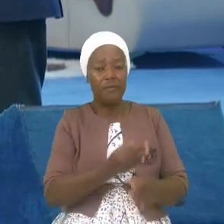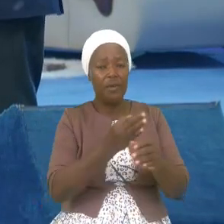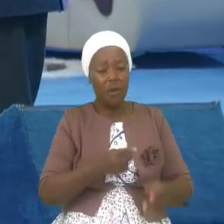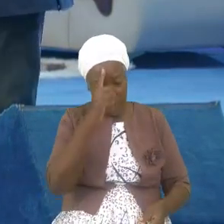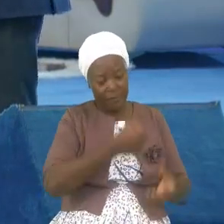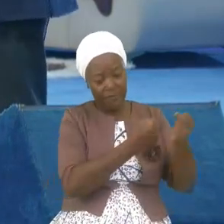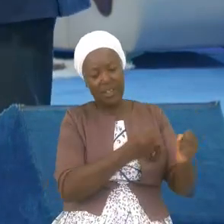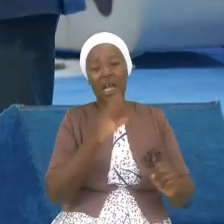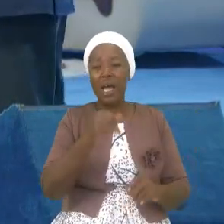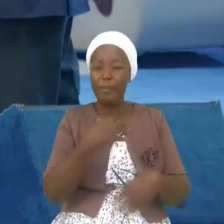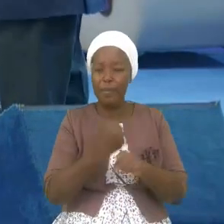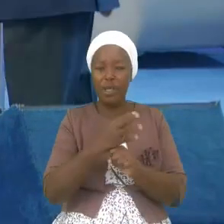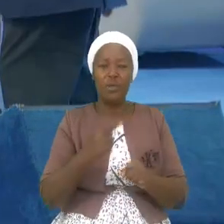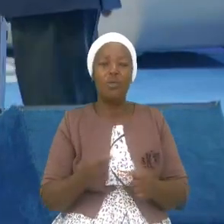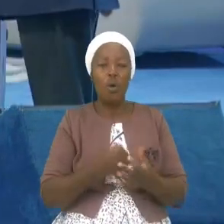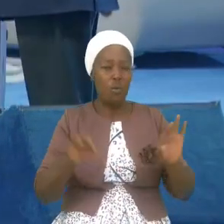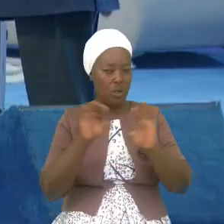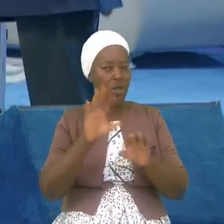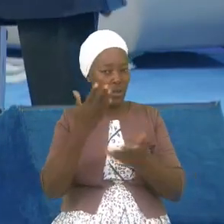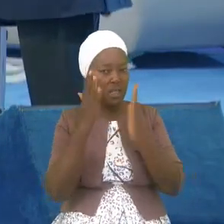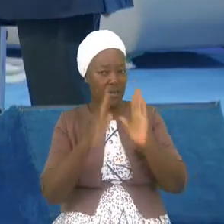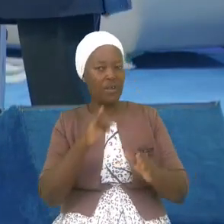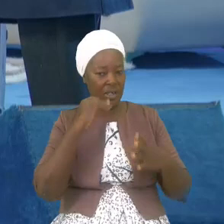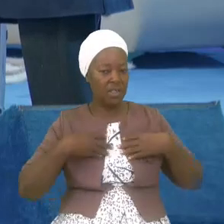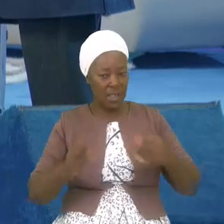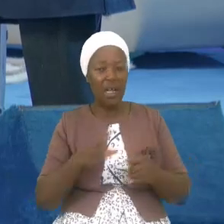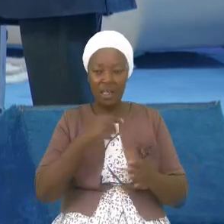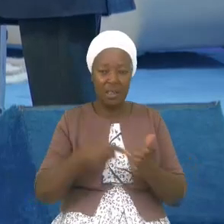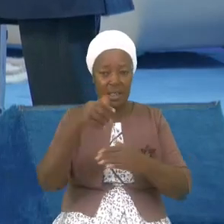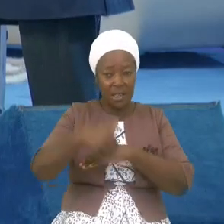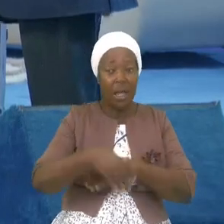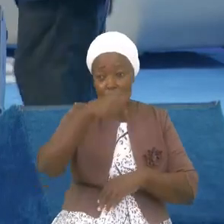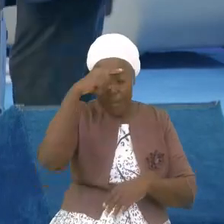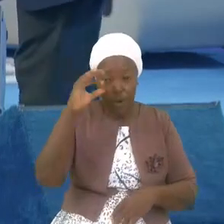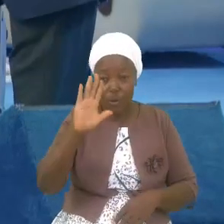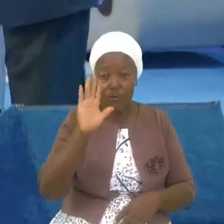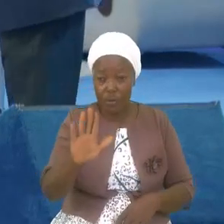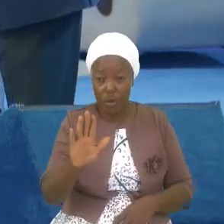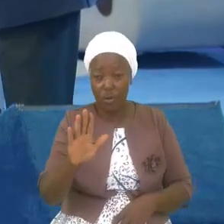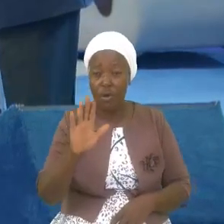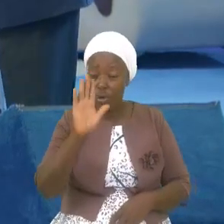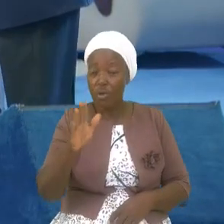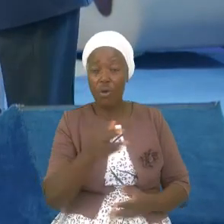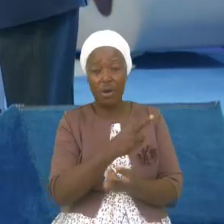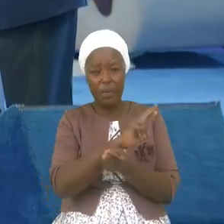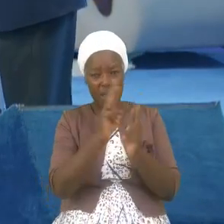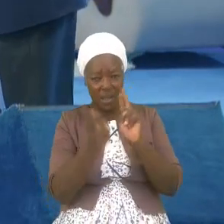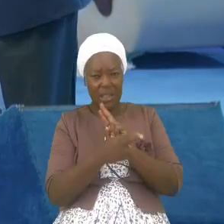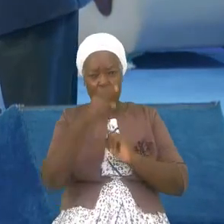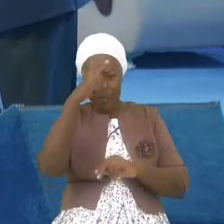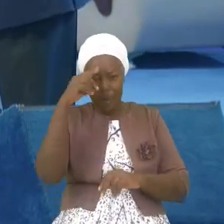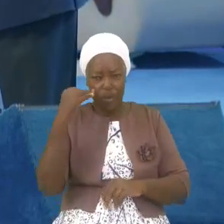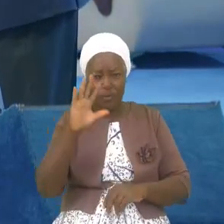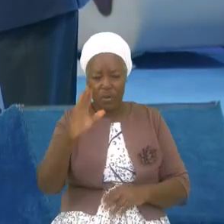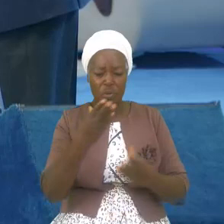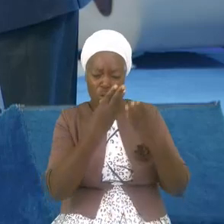tonight, because of your repentance, and because of your soft heart, because of your confession,